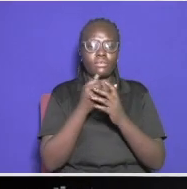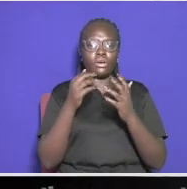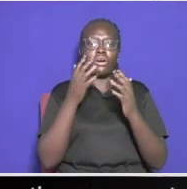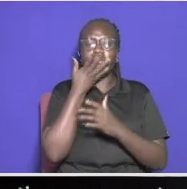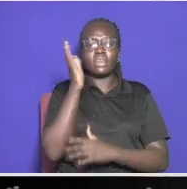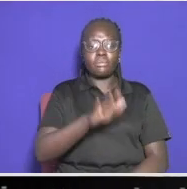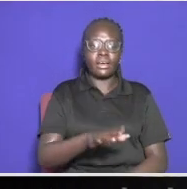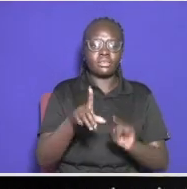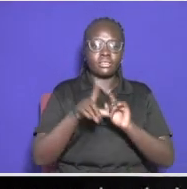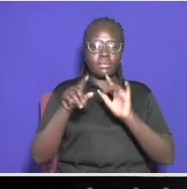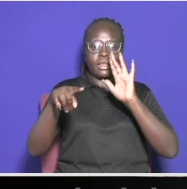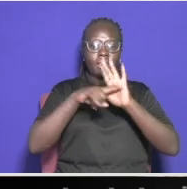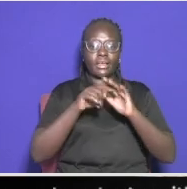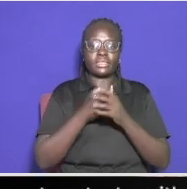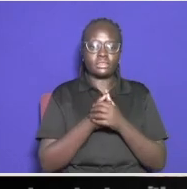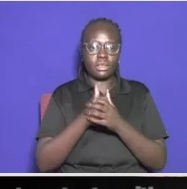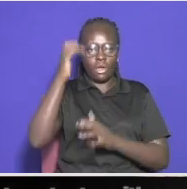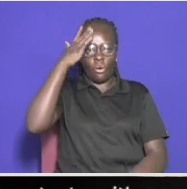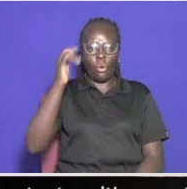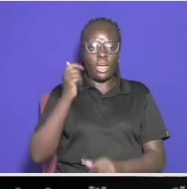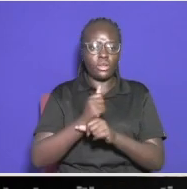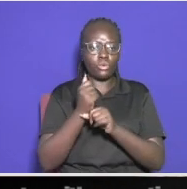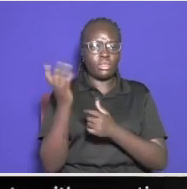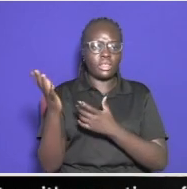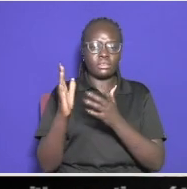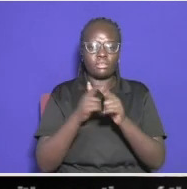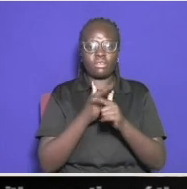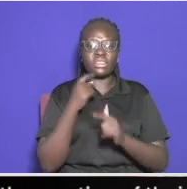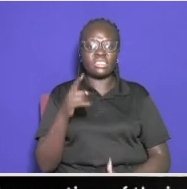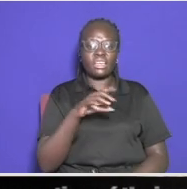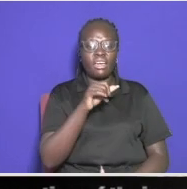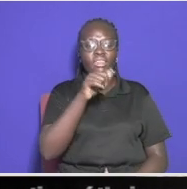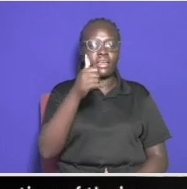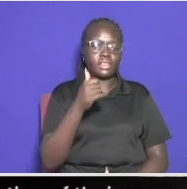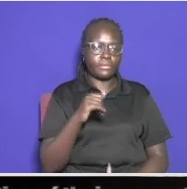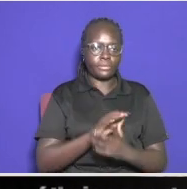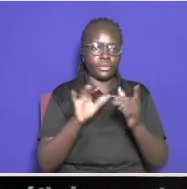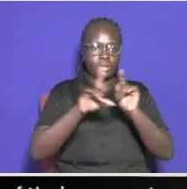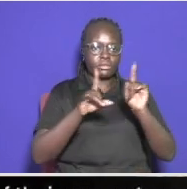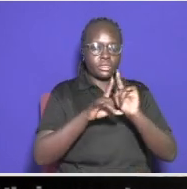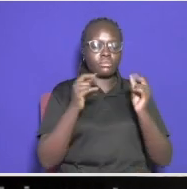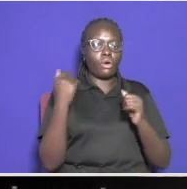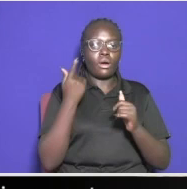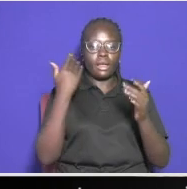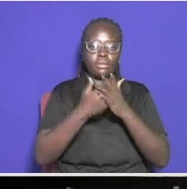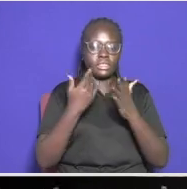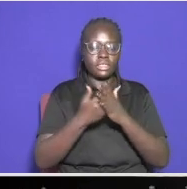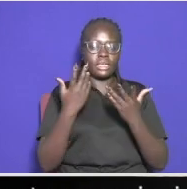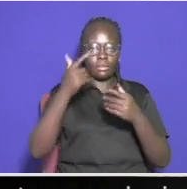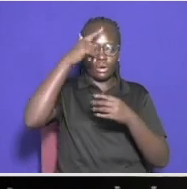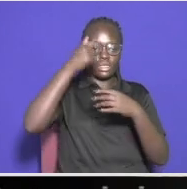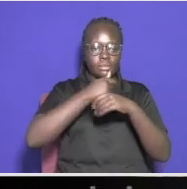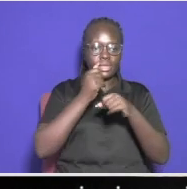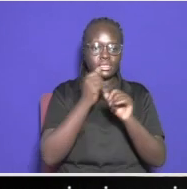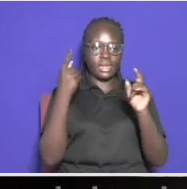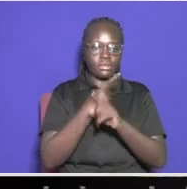clients. Like, kwa nini ulifanya hivi na tulisema hivi? For us, we really appreciate that because it makes a difference. Sometimes